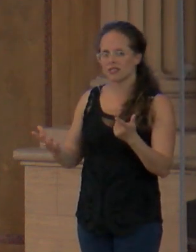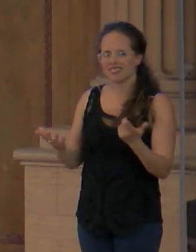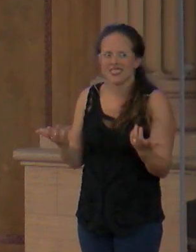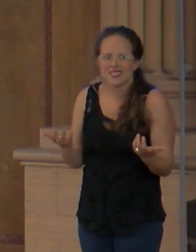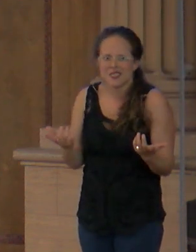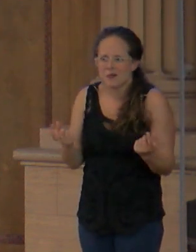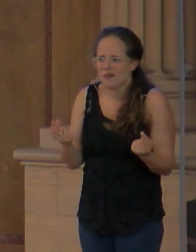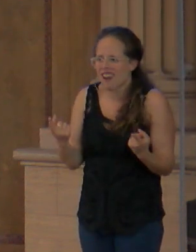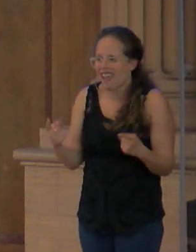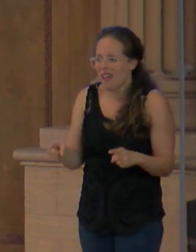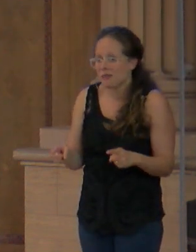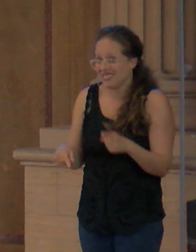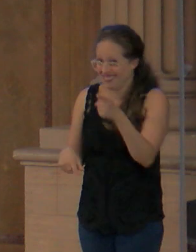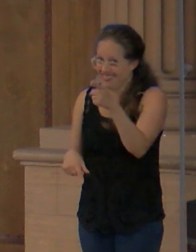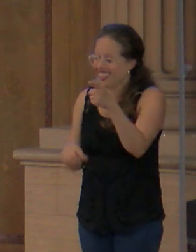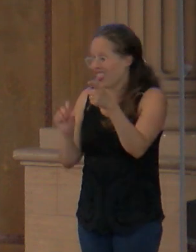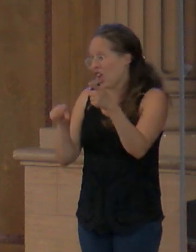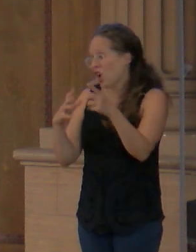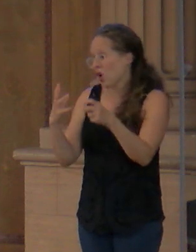Well, they might win. And